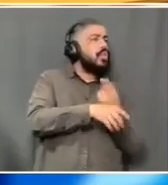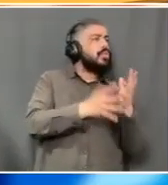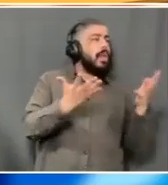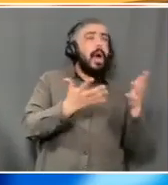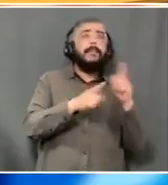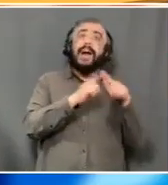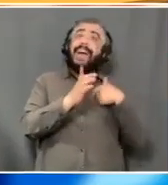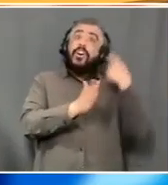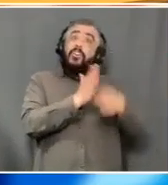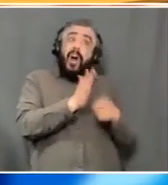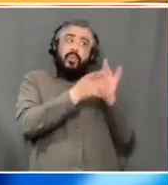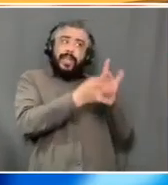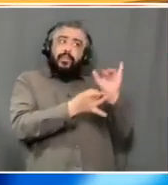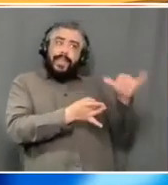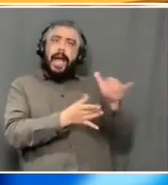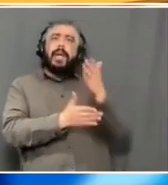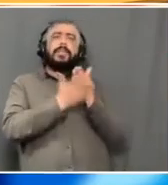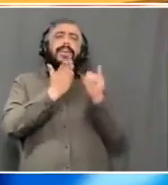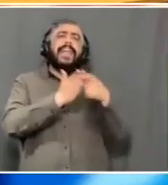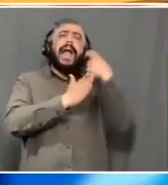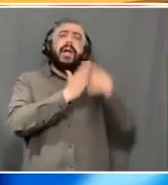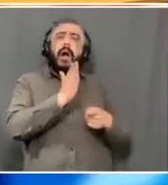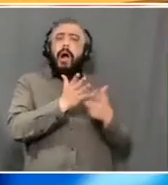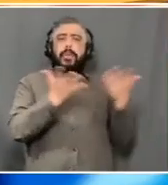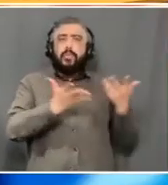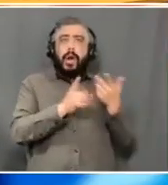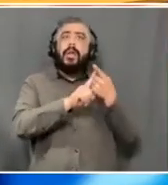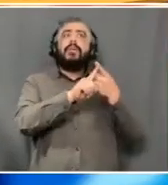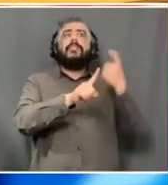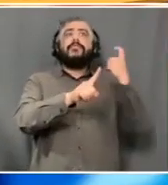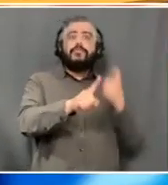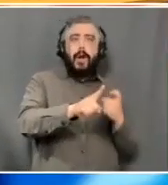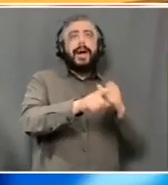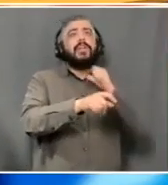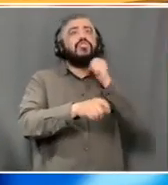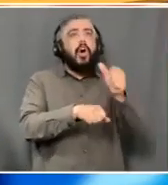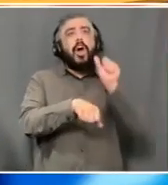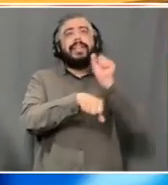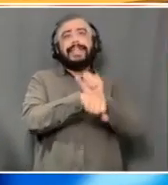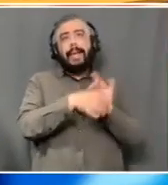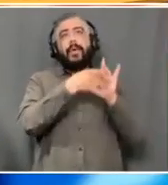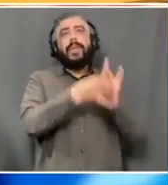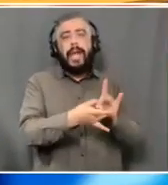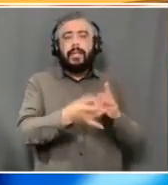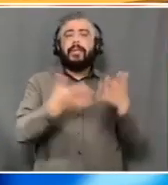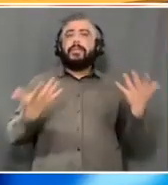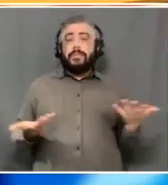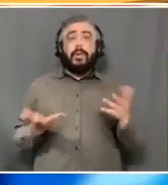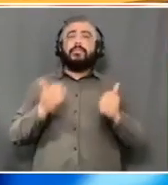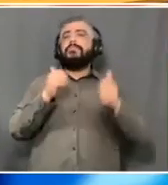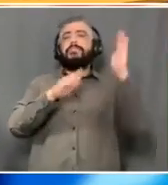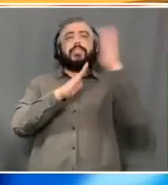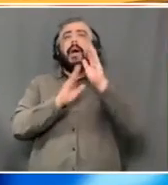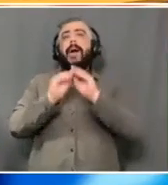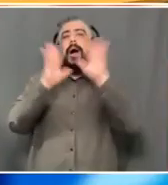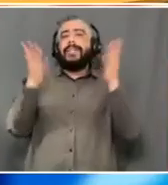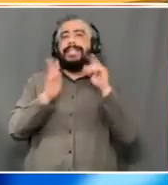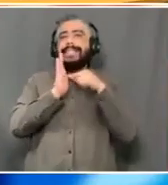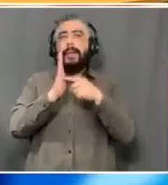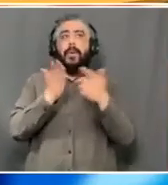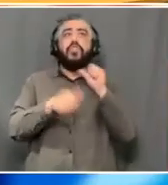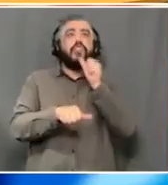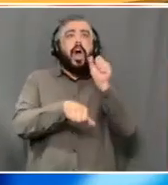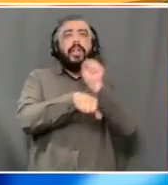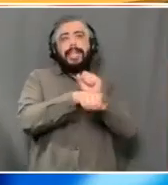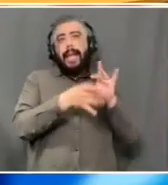that. And some of that cost is borne by non-labor. The most obvious example of a non-labor